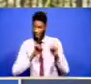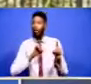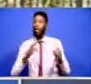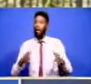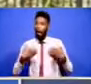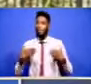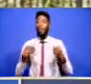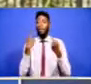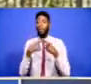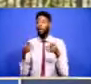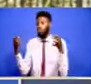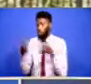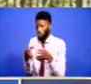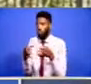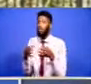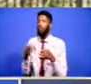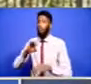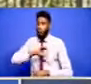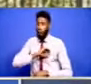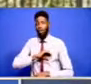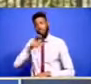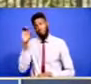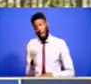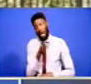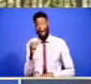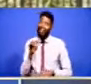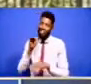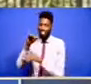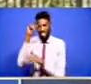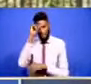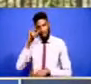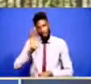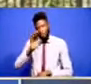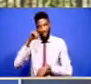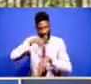Owners Association, they have asked the government to reconsider adjustment of the